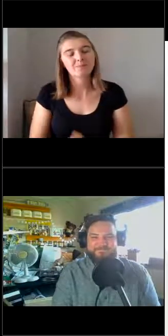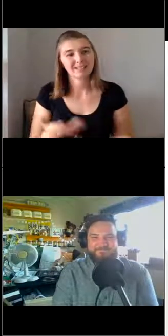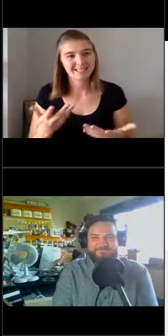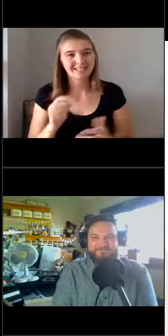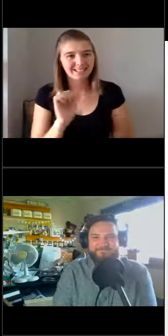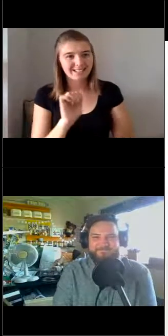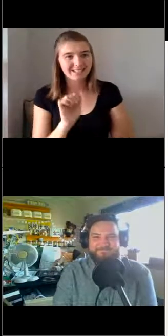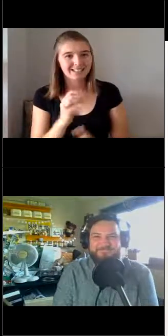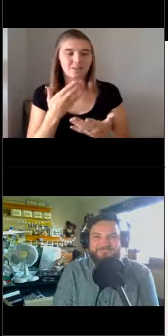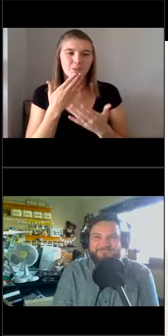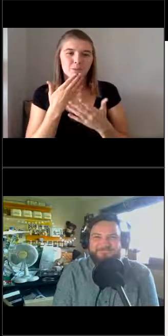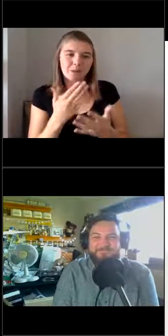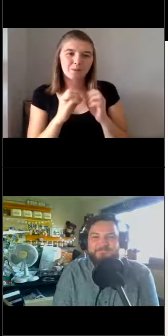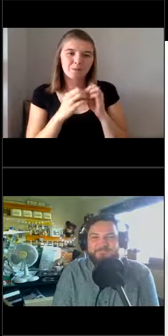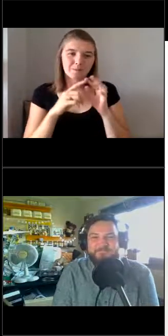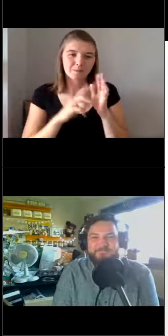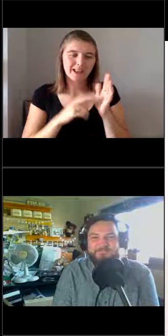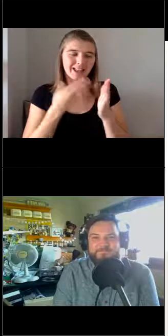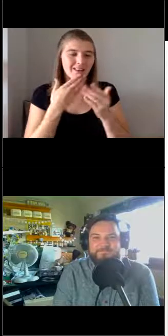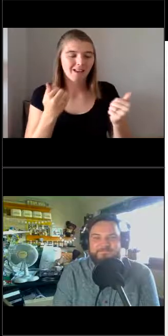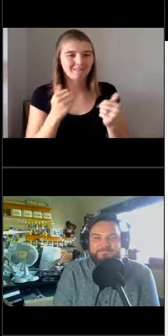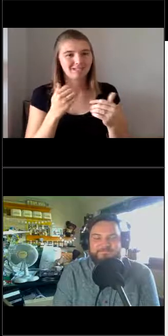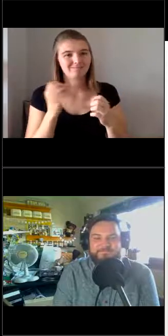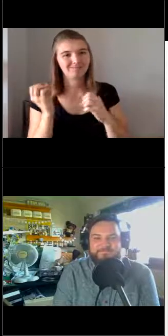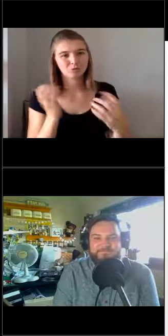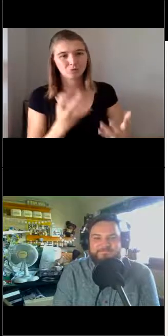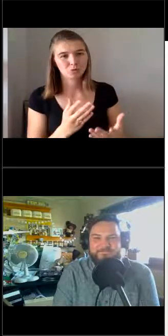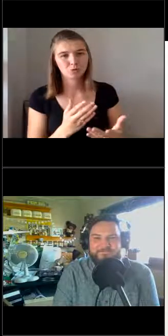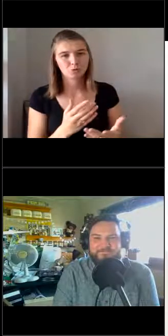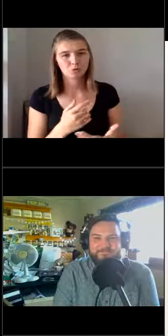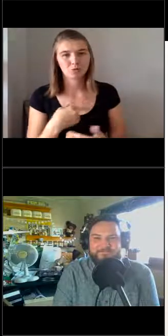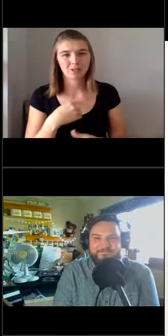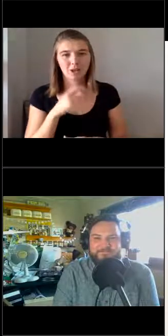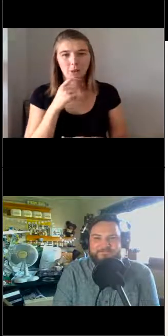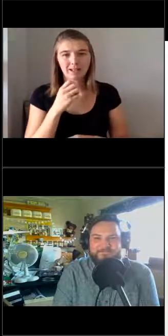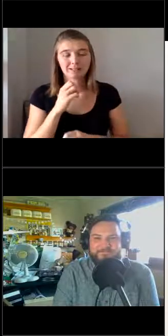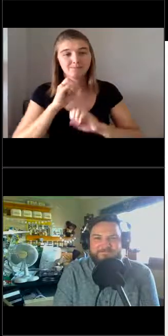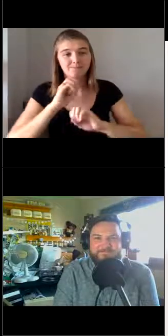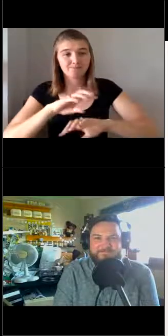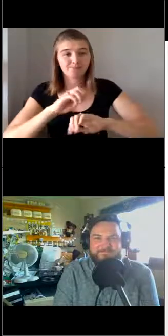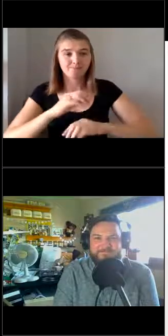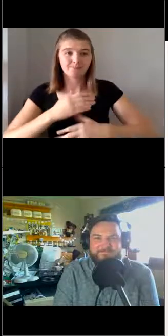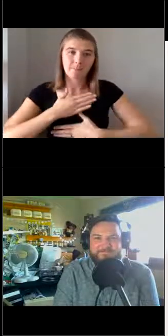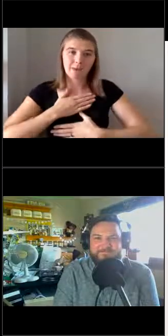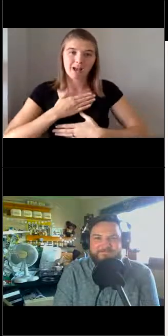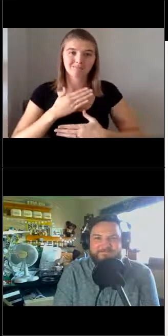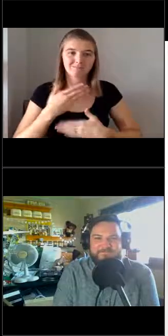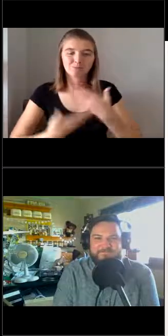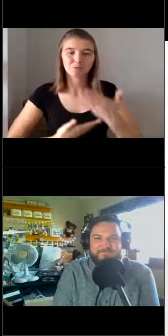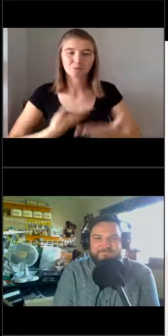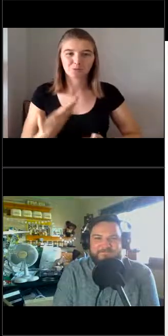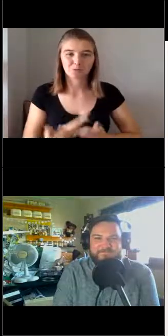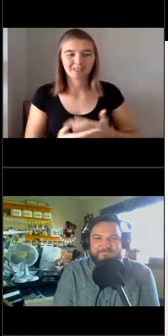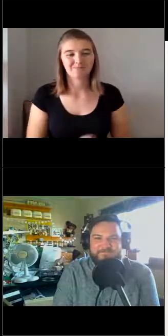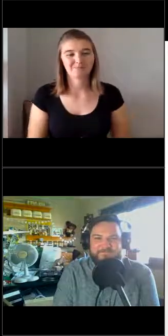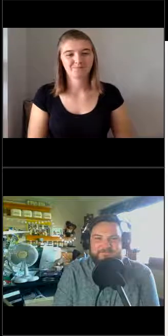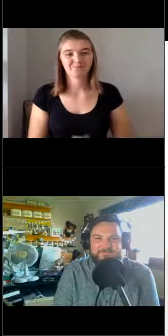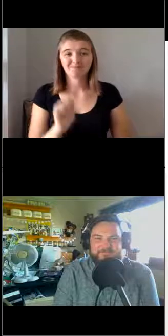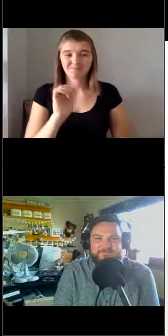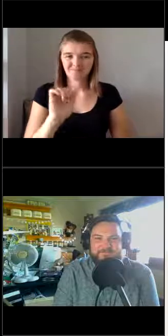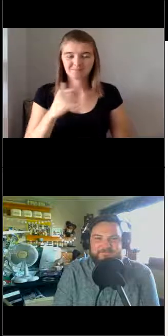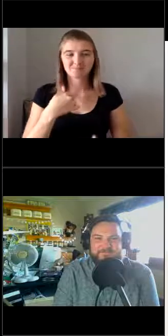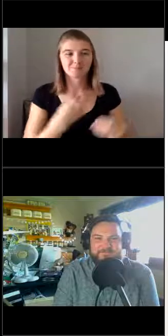nice introduction. So I'll tell you my story. So As you say, I'm trained as a physical